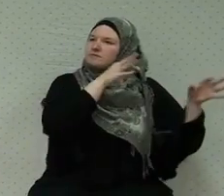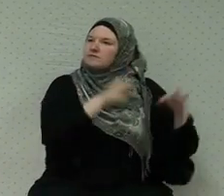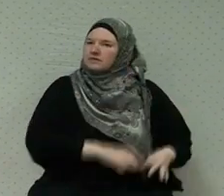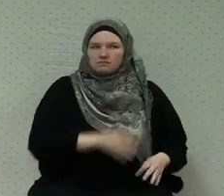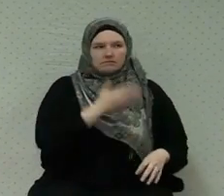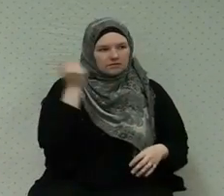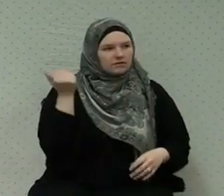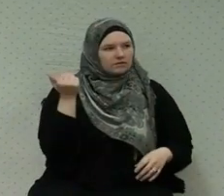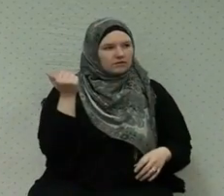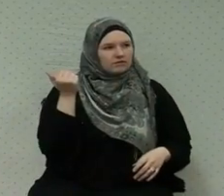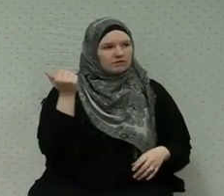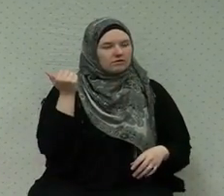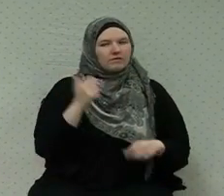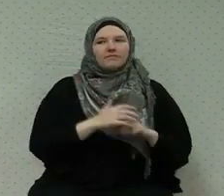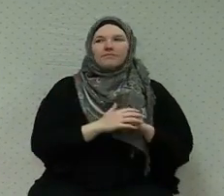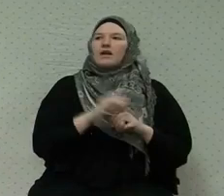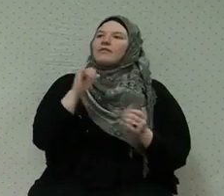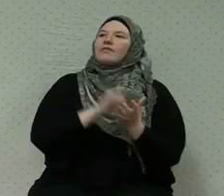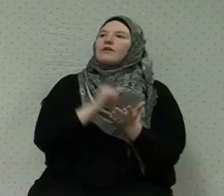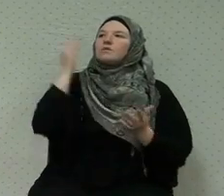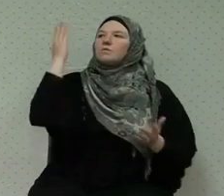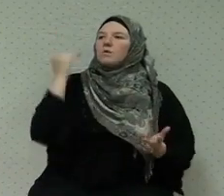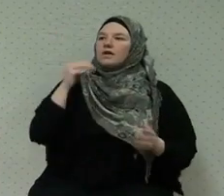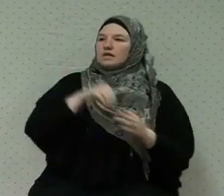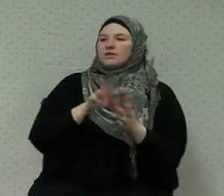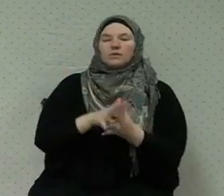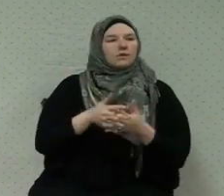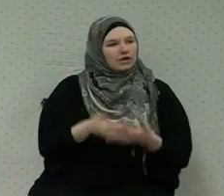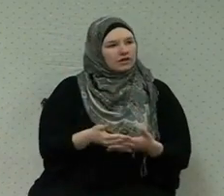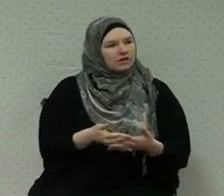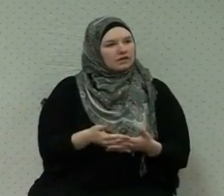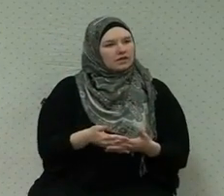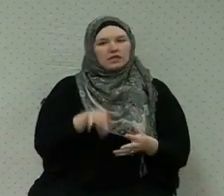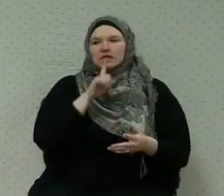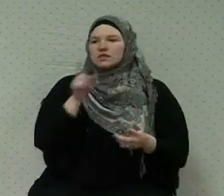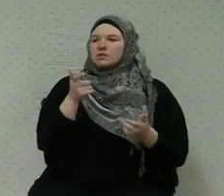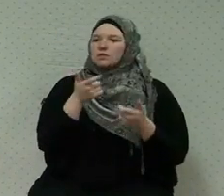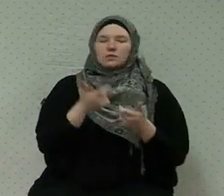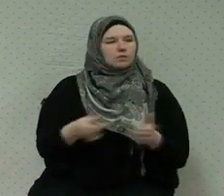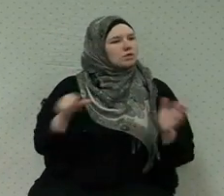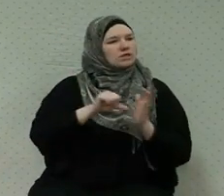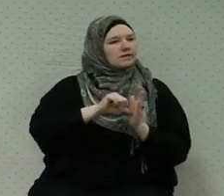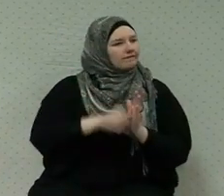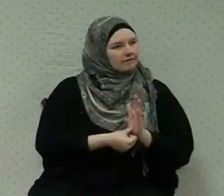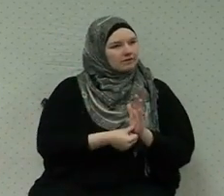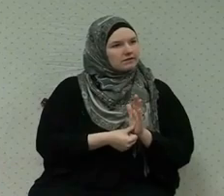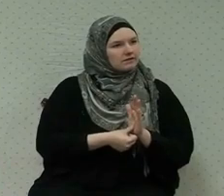Quran. And that's why in the Quran there is a huge emphasis